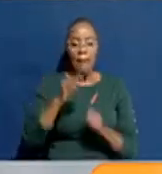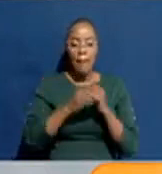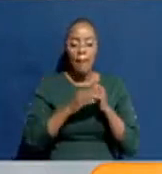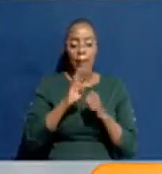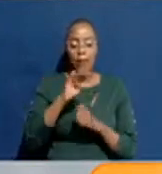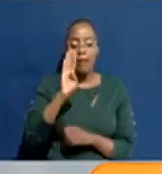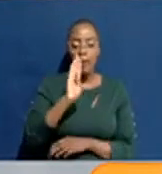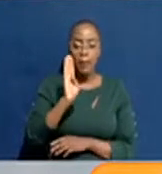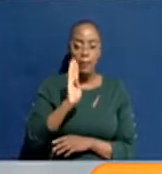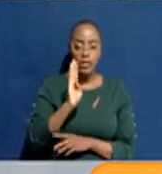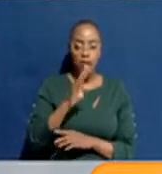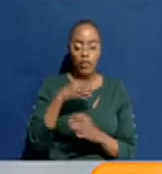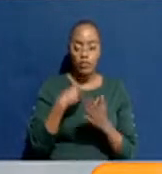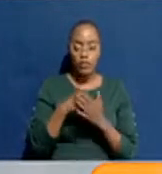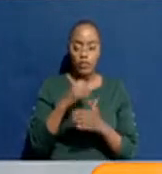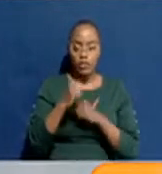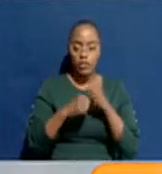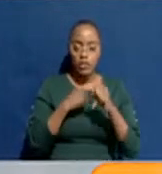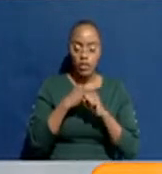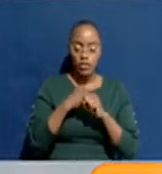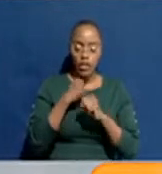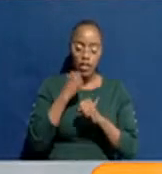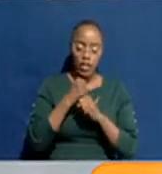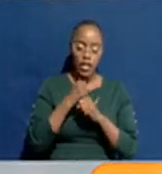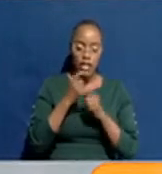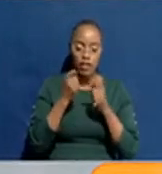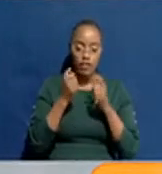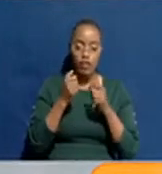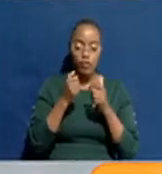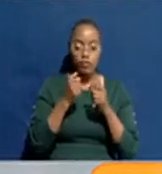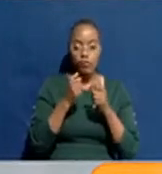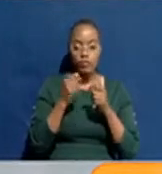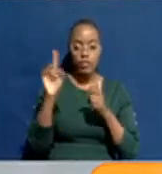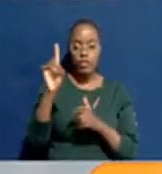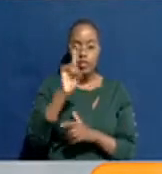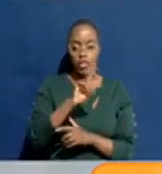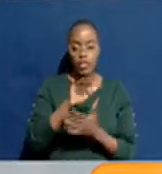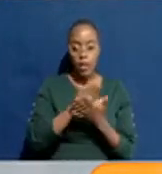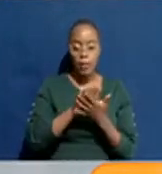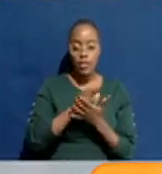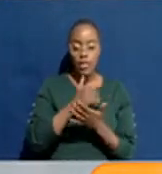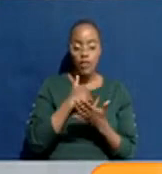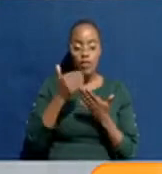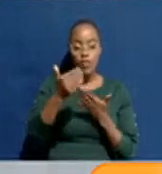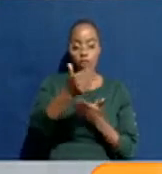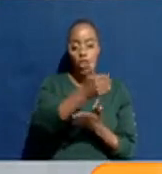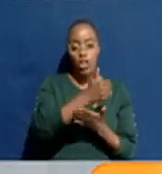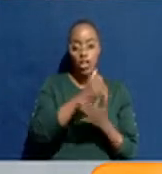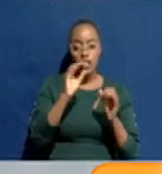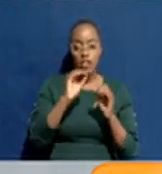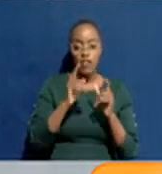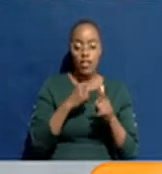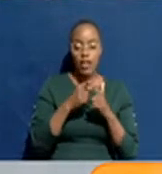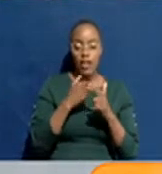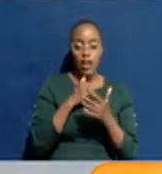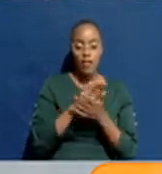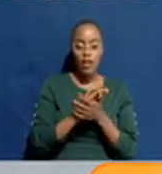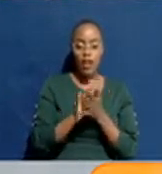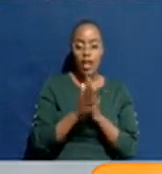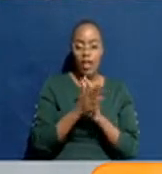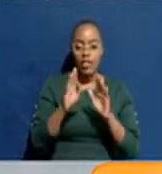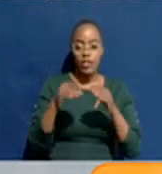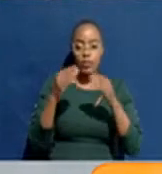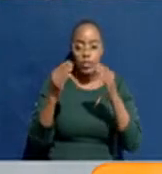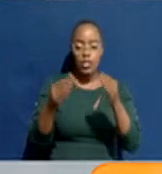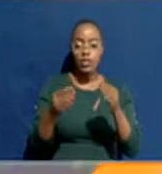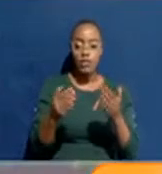shillings, and the financial year is ending in 15 days. Yeah, basically, if you haven't collected anything, then there's nothing to distribute.